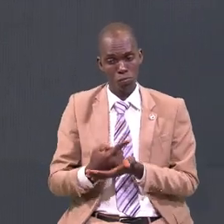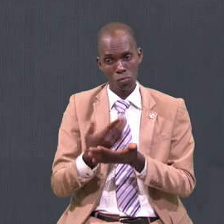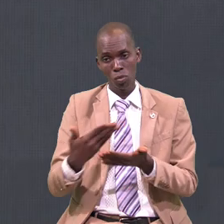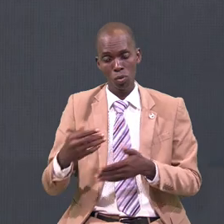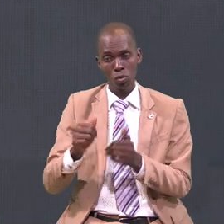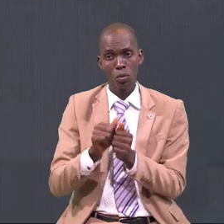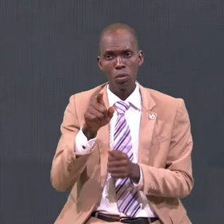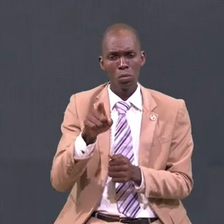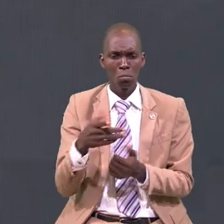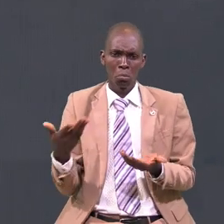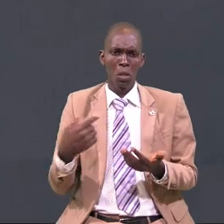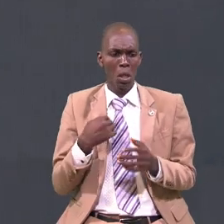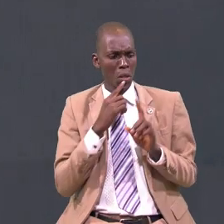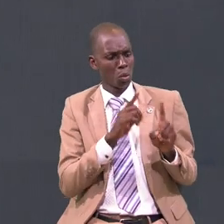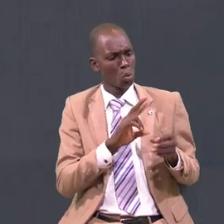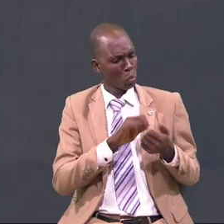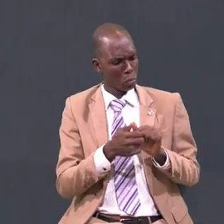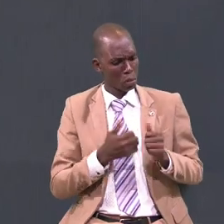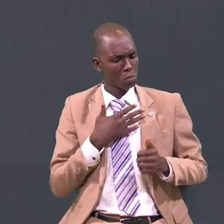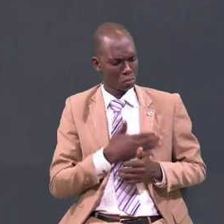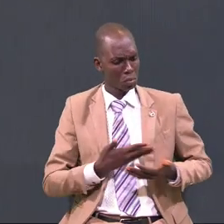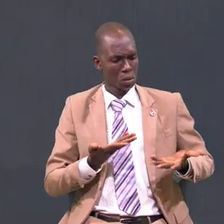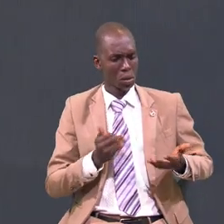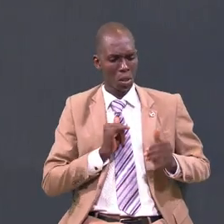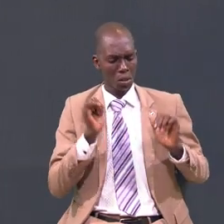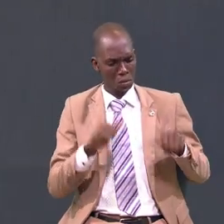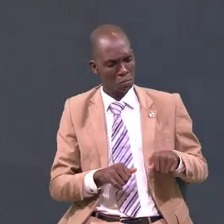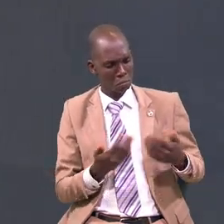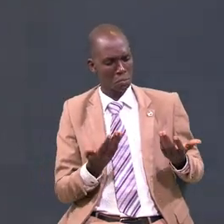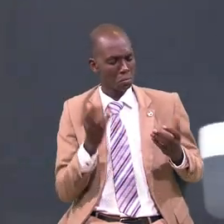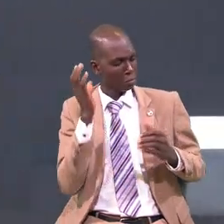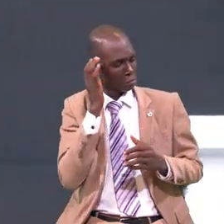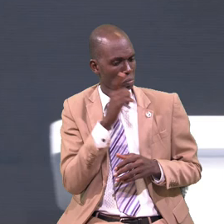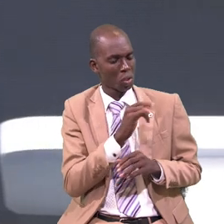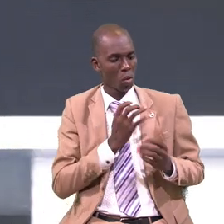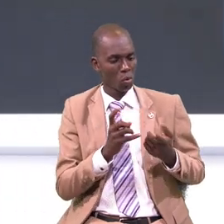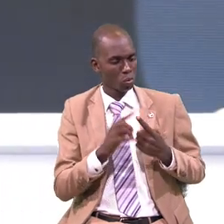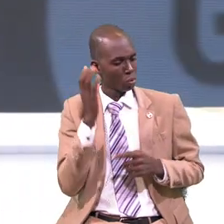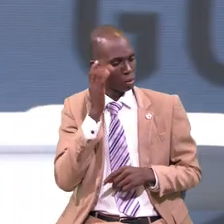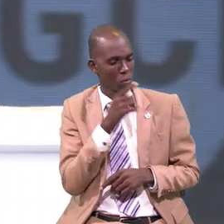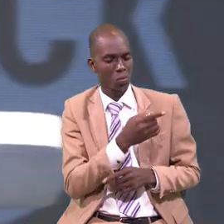I say, please go ahead. I'm all ears. I want to listen to you.